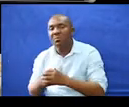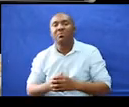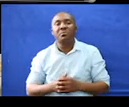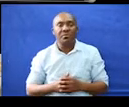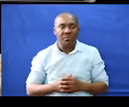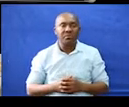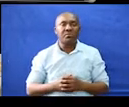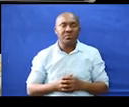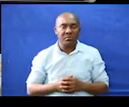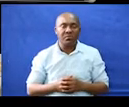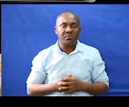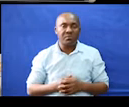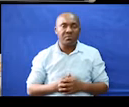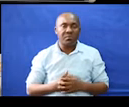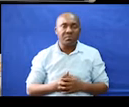The intermediate one.